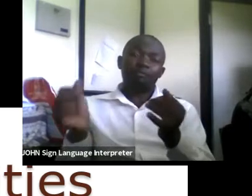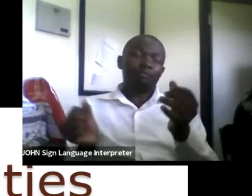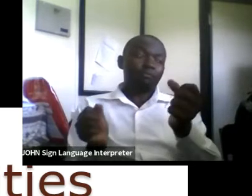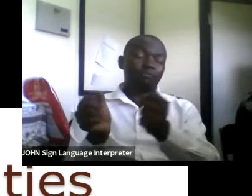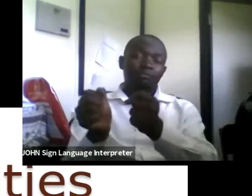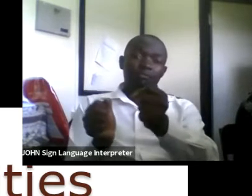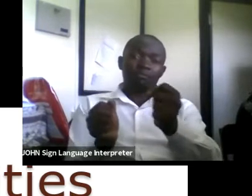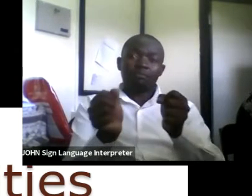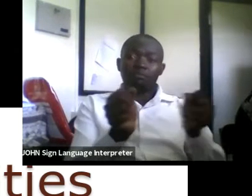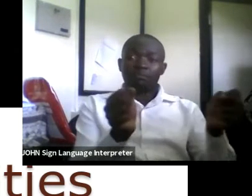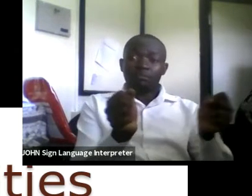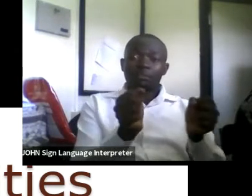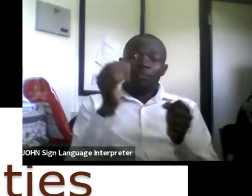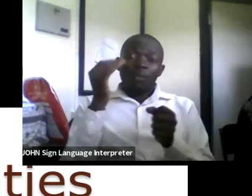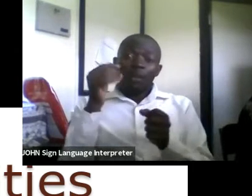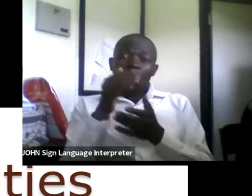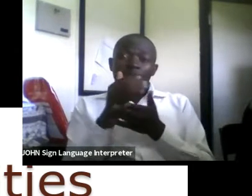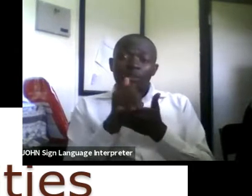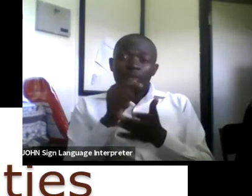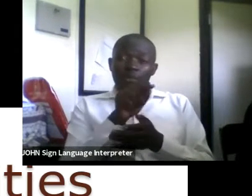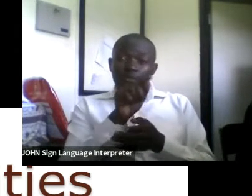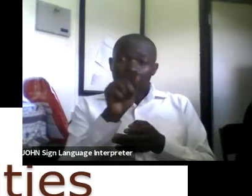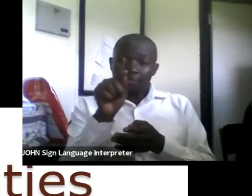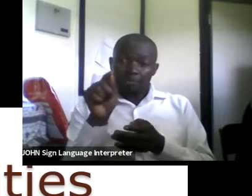Because of the fact that, they are